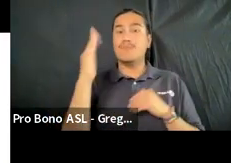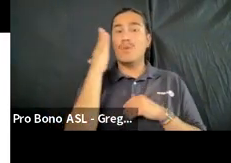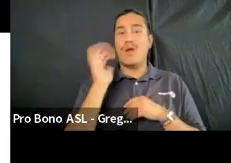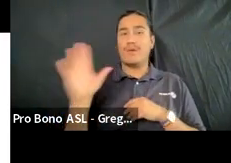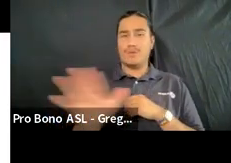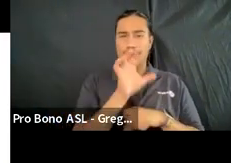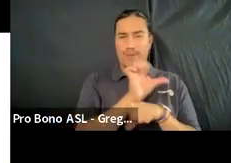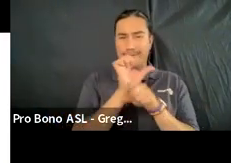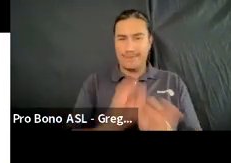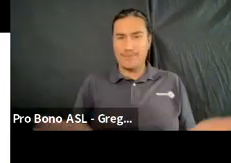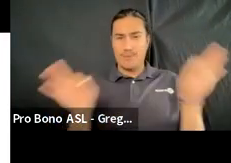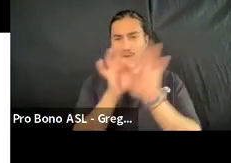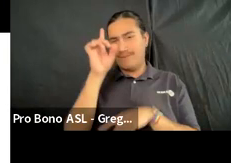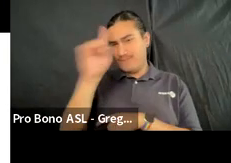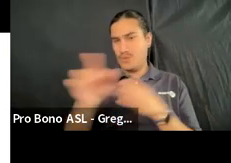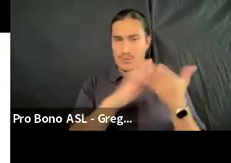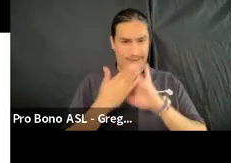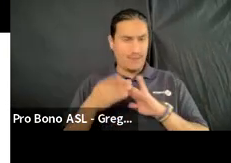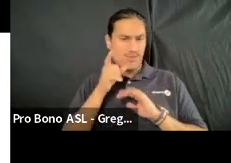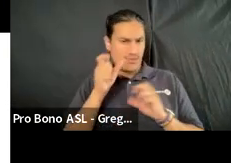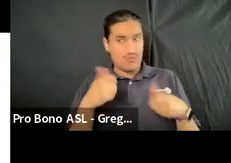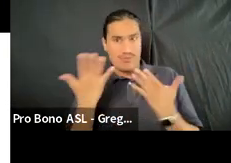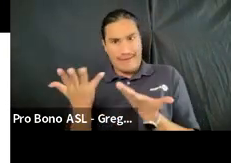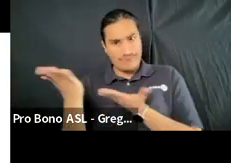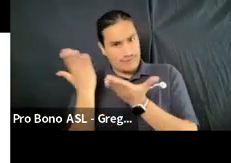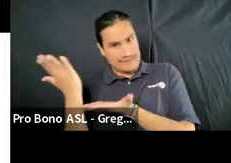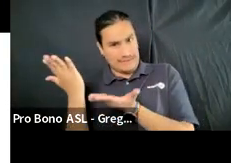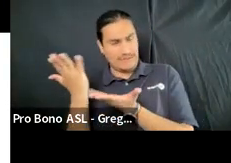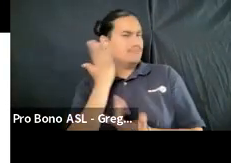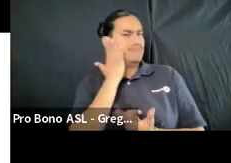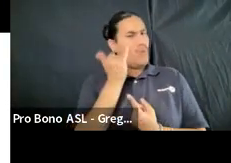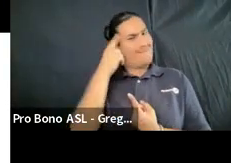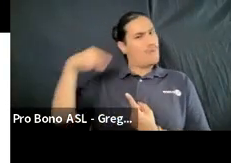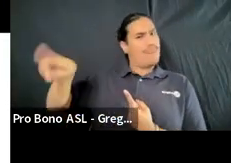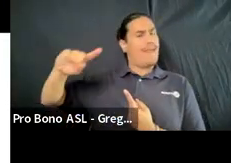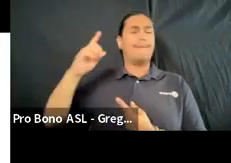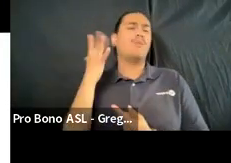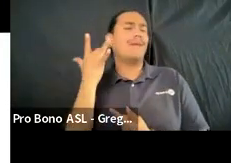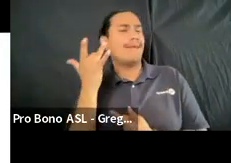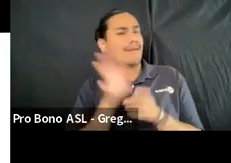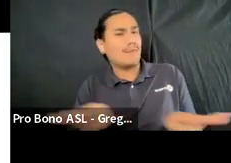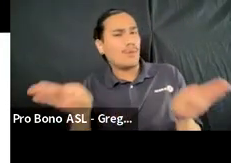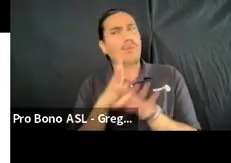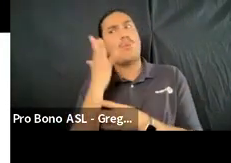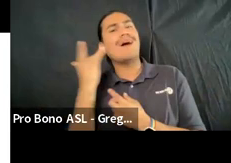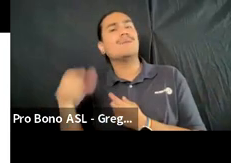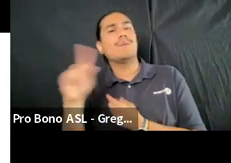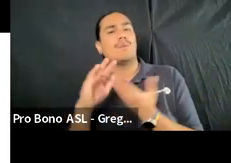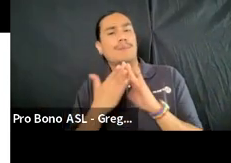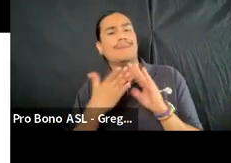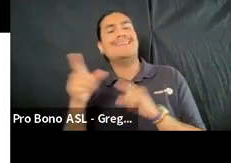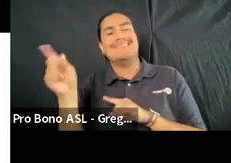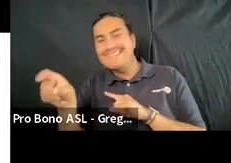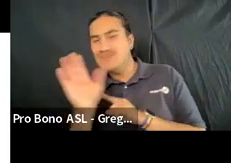necessary for the communities that you're wanting to serve with your work, right? Getting down to like why these communities need that, need your